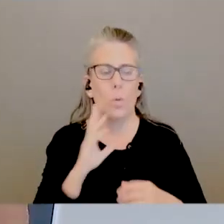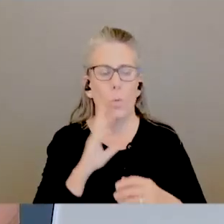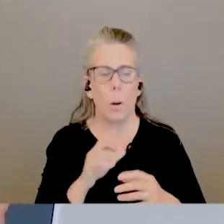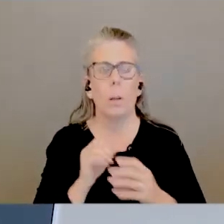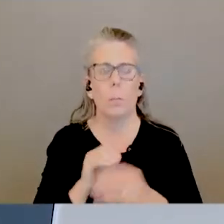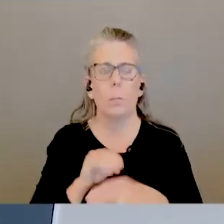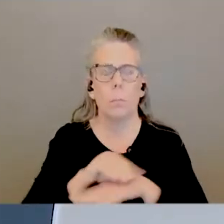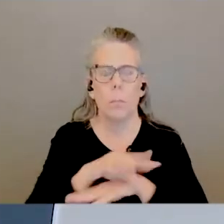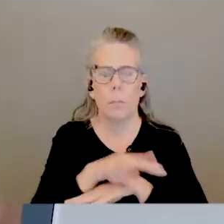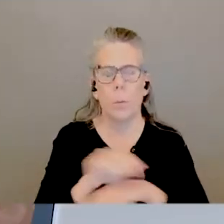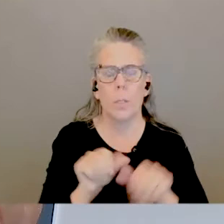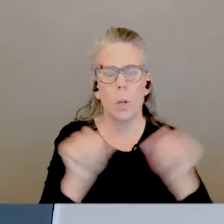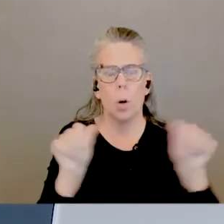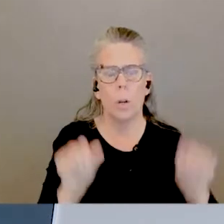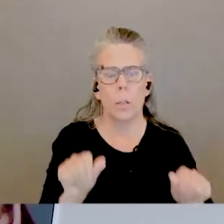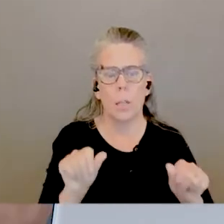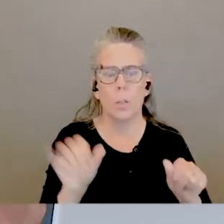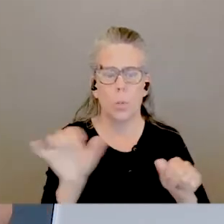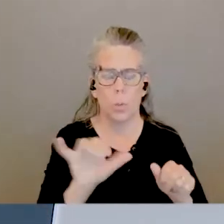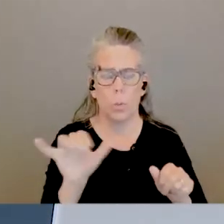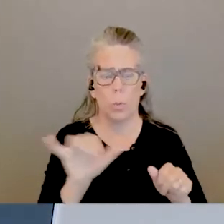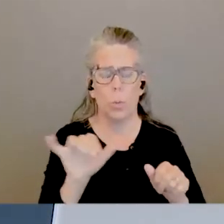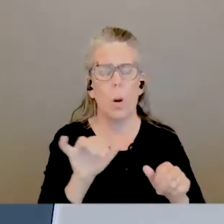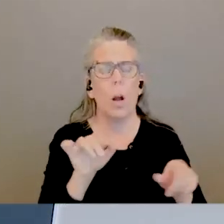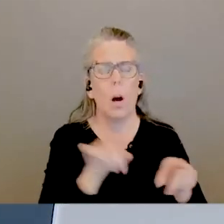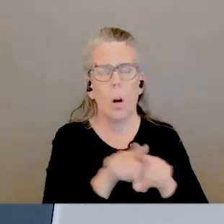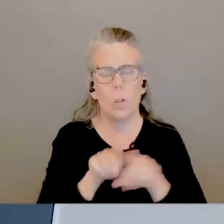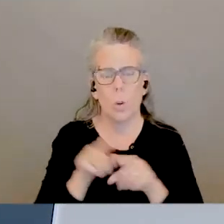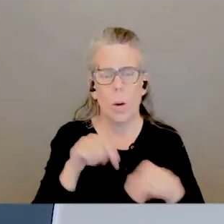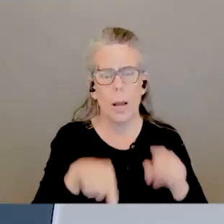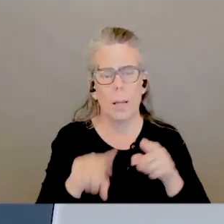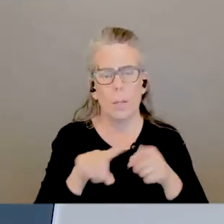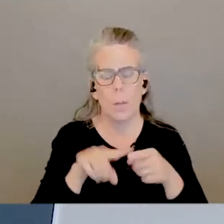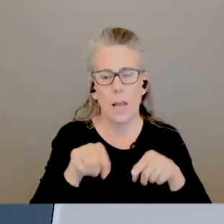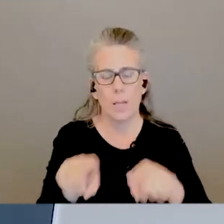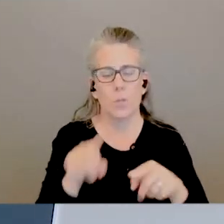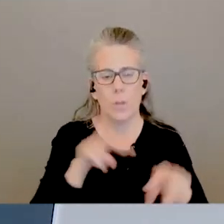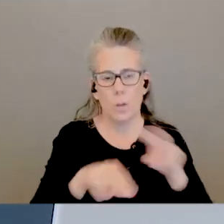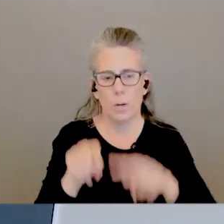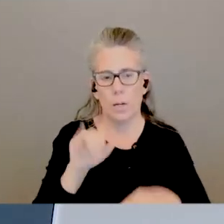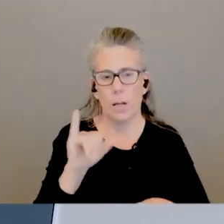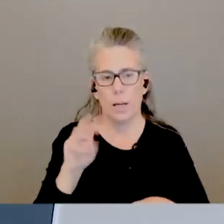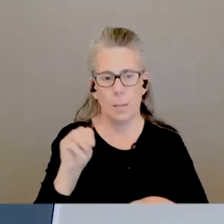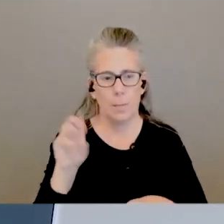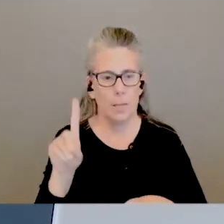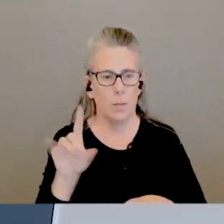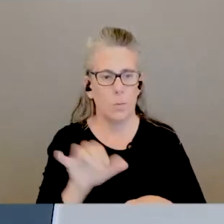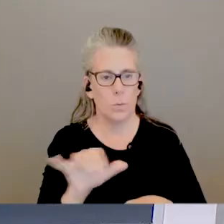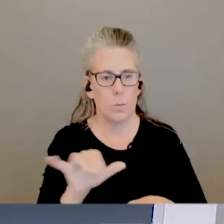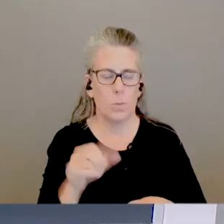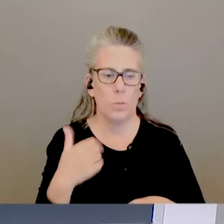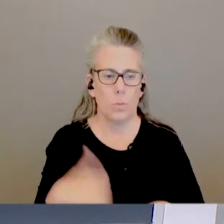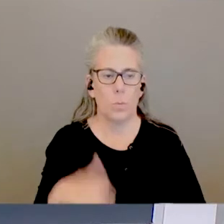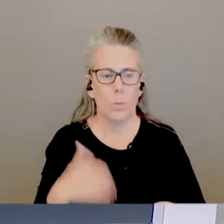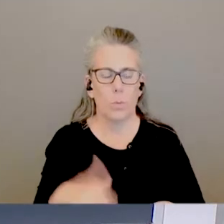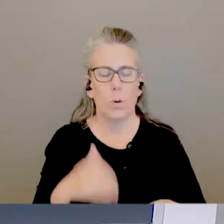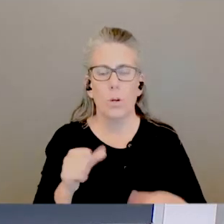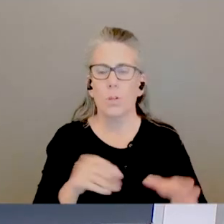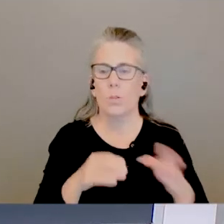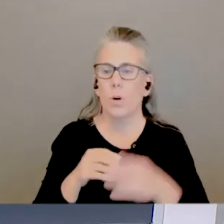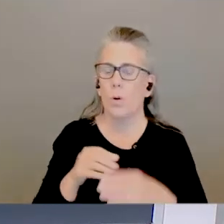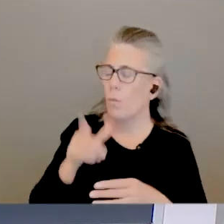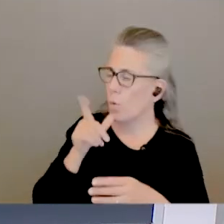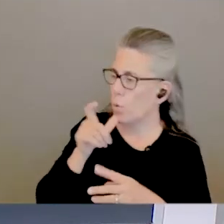Amazon DSP and the scale associated with it. Yeah, so for those who are watching from